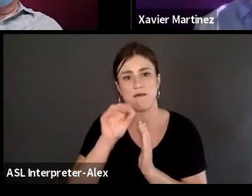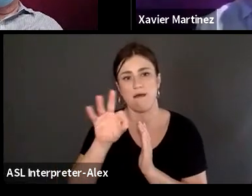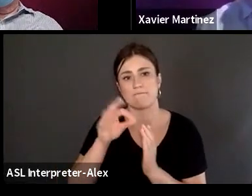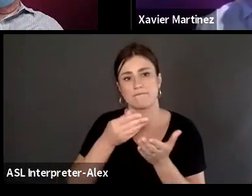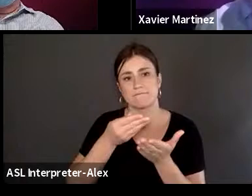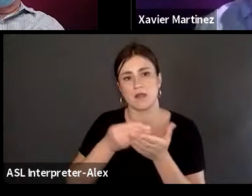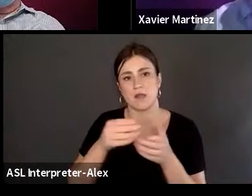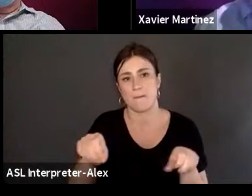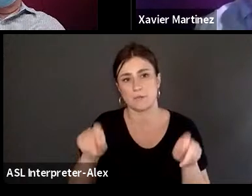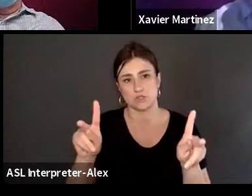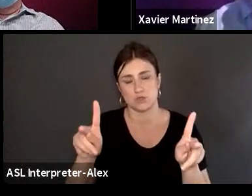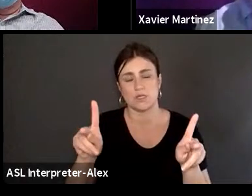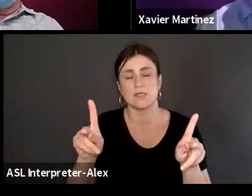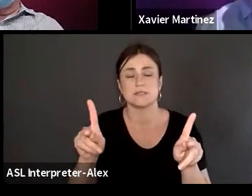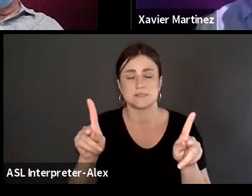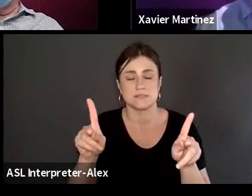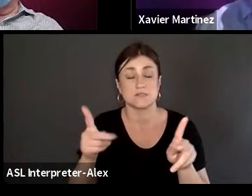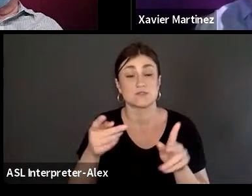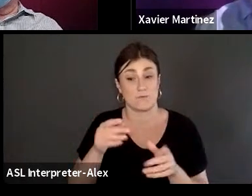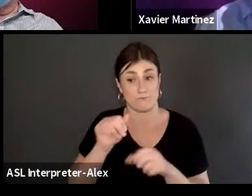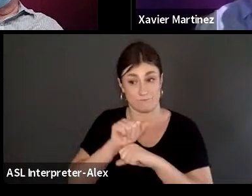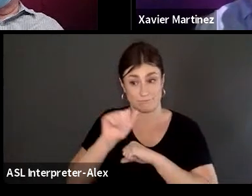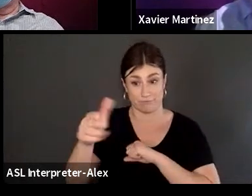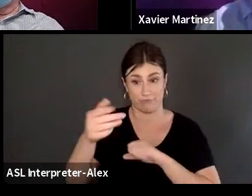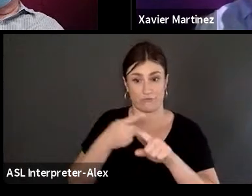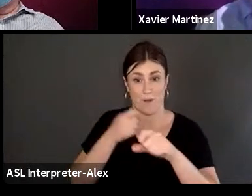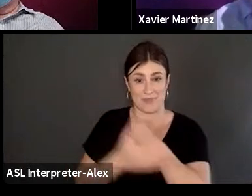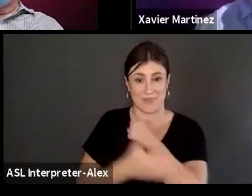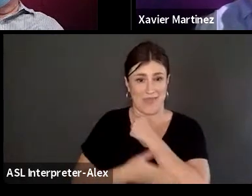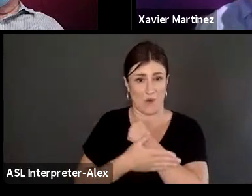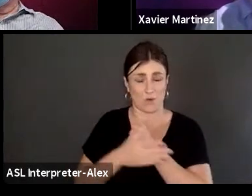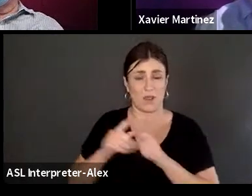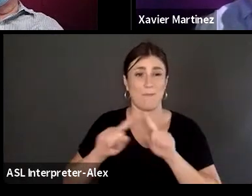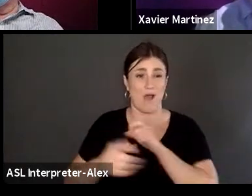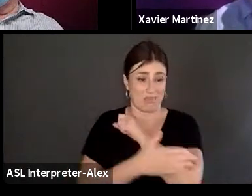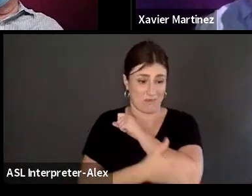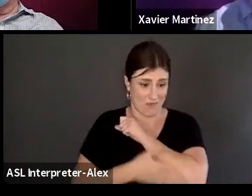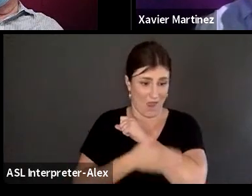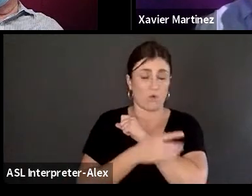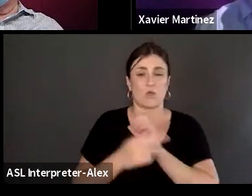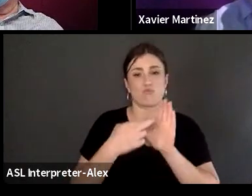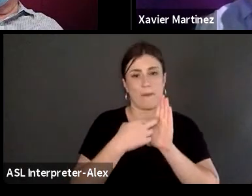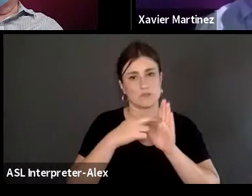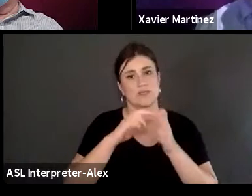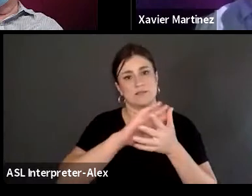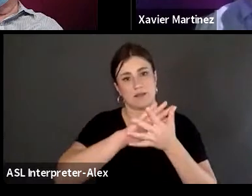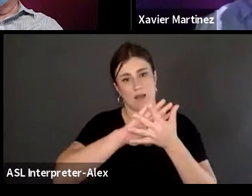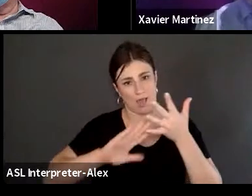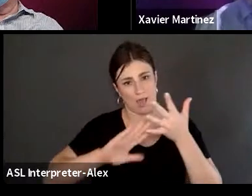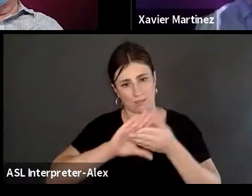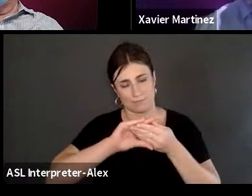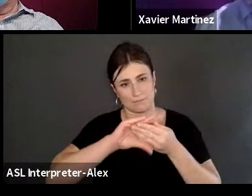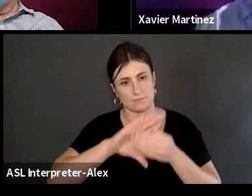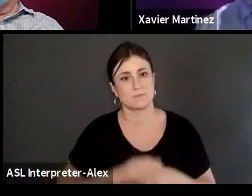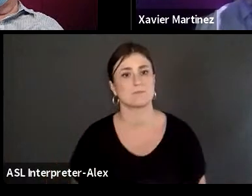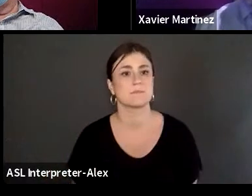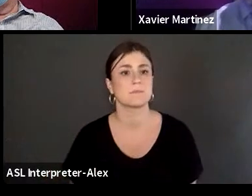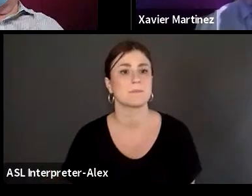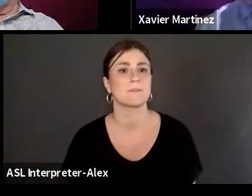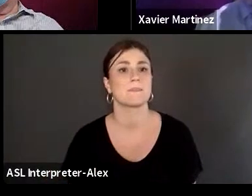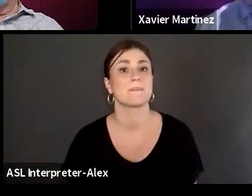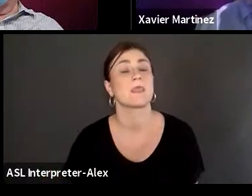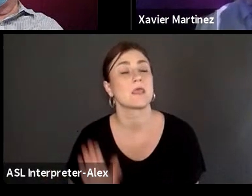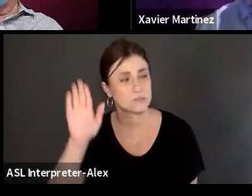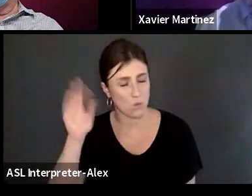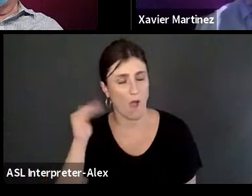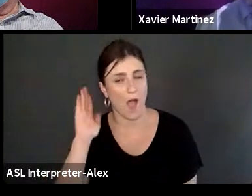of all the parties, including both counties, the city, and ReadyNet. Okay, for that reason, I'm going to abstain from voting